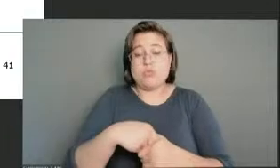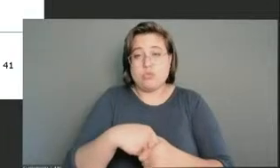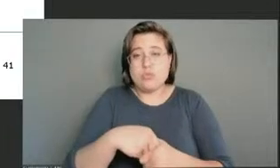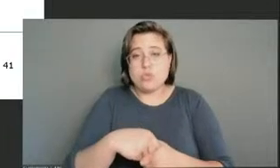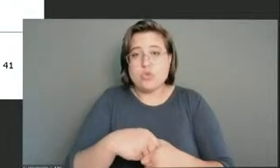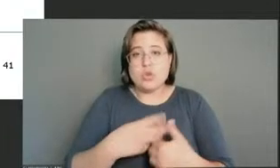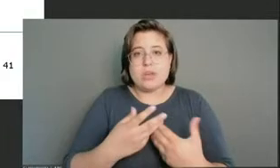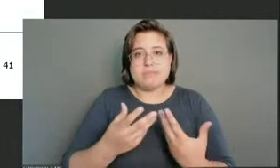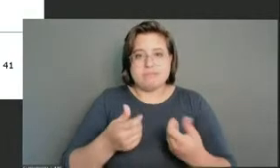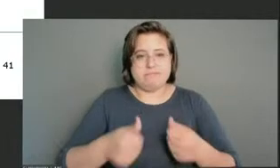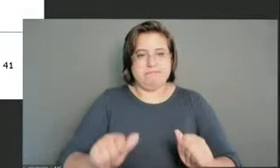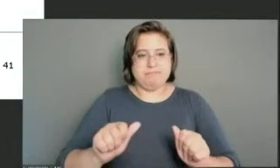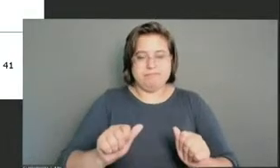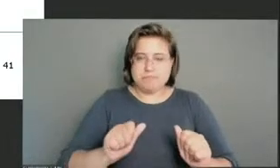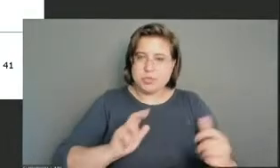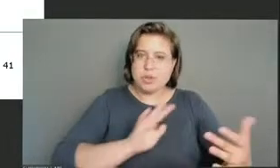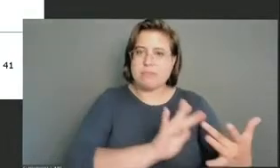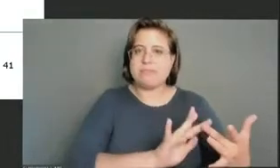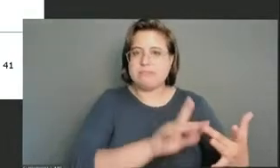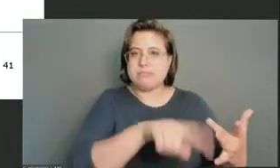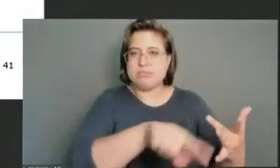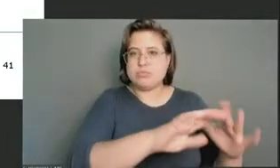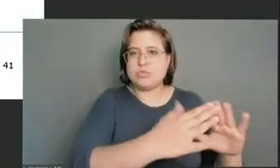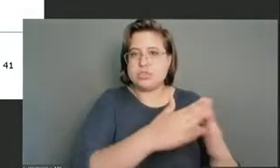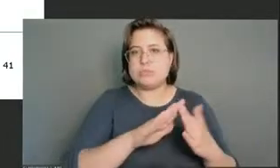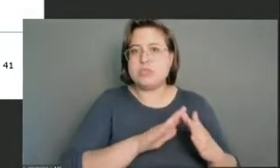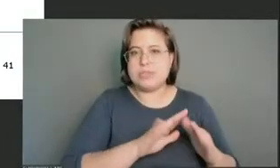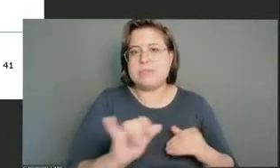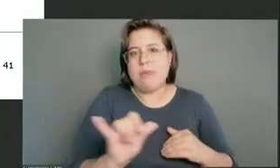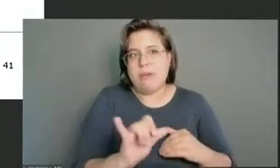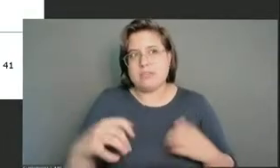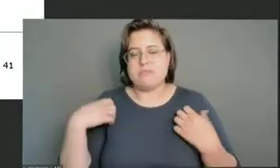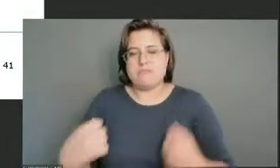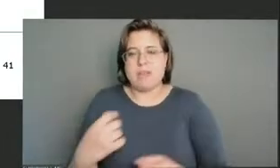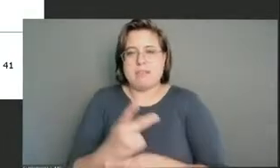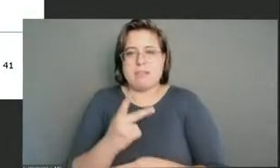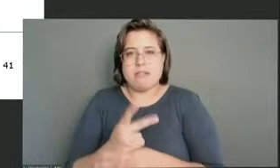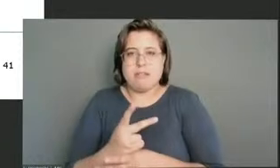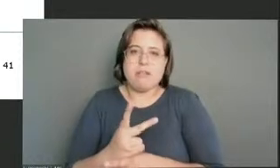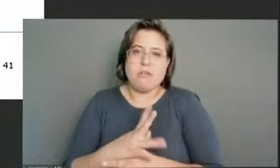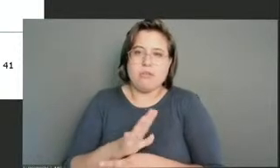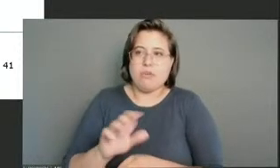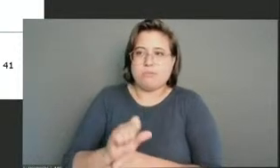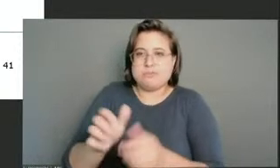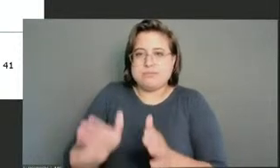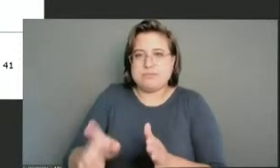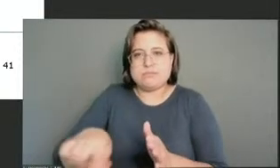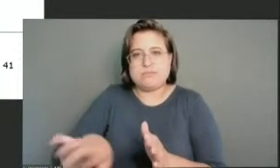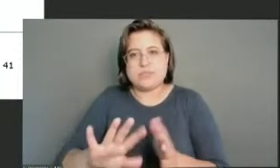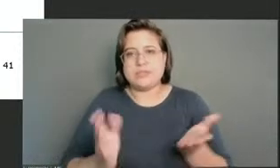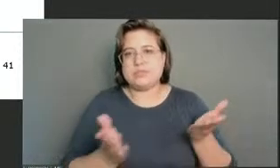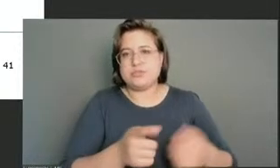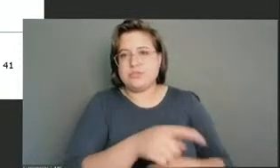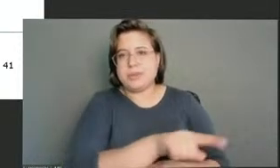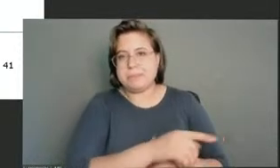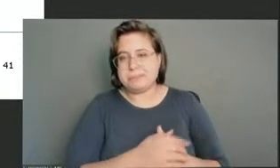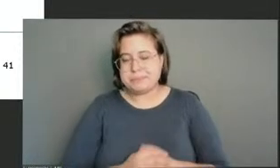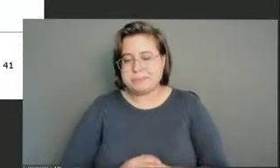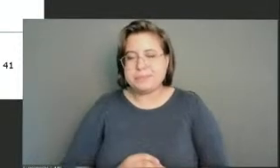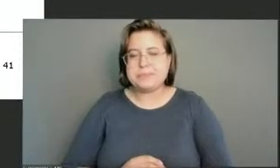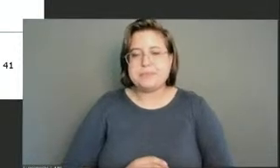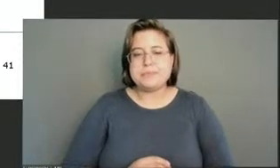communities, but also the healthcare workers that serve them. And we expect that the campaign be informed by stakeholders from